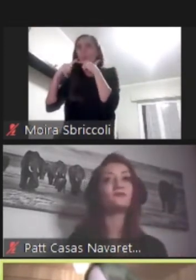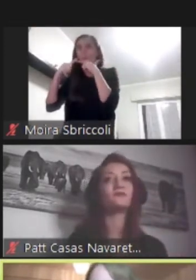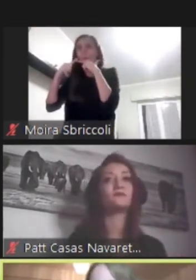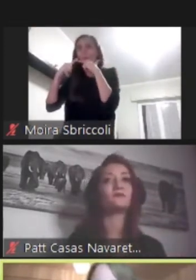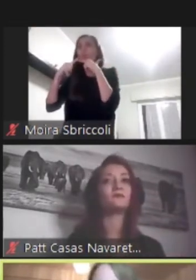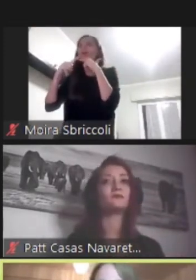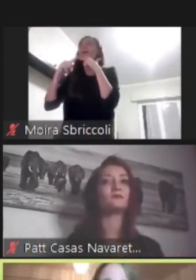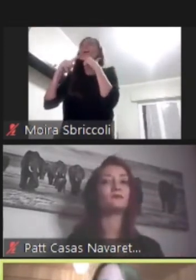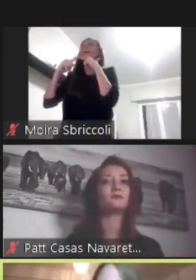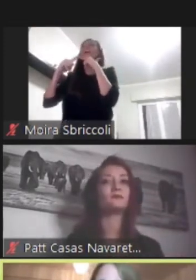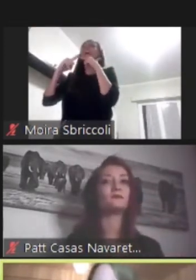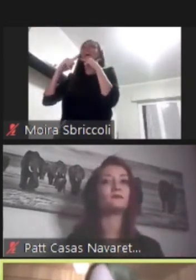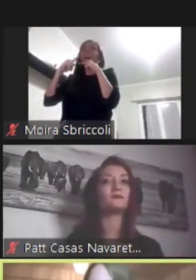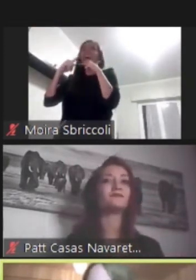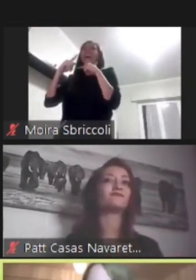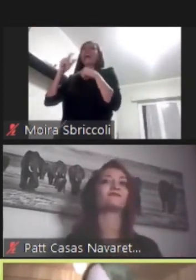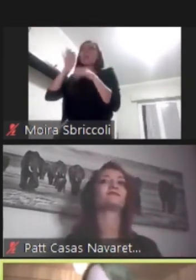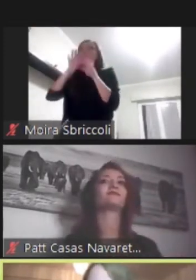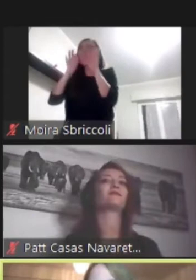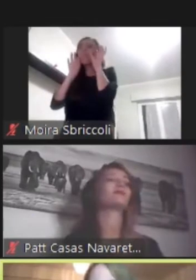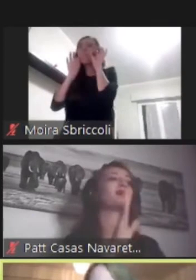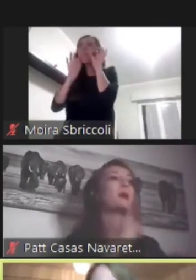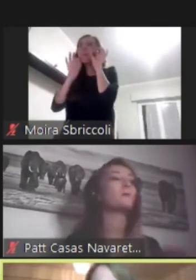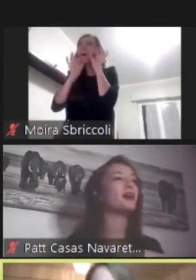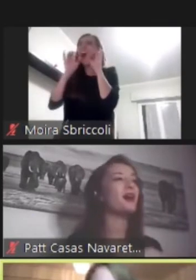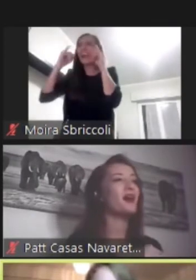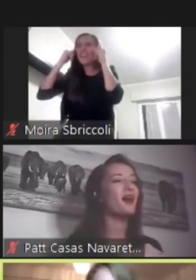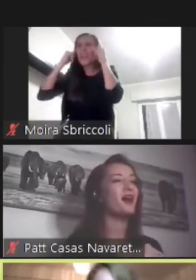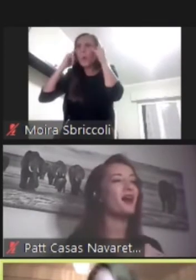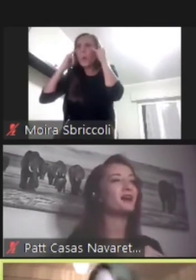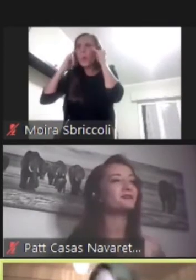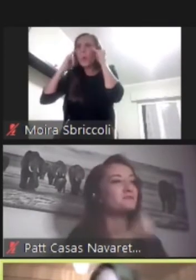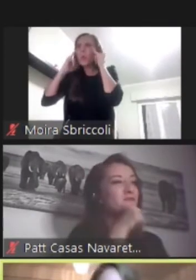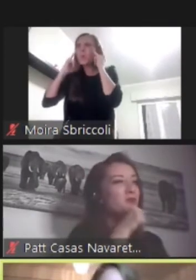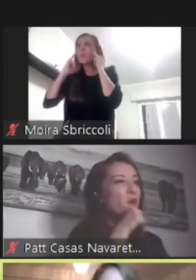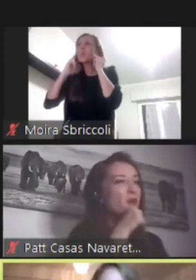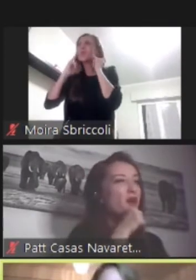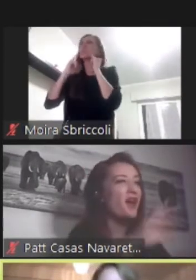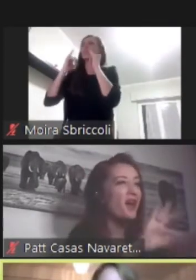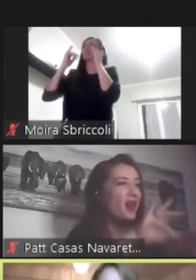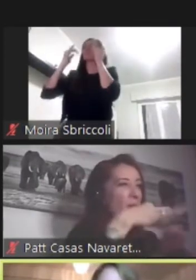wrinkles. So again, a really good anti-aging product.